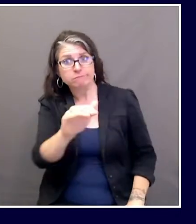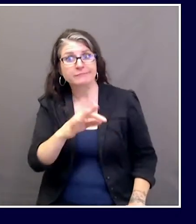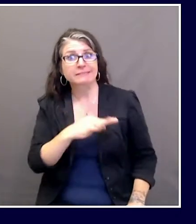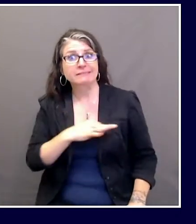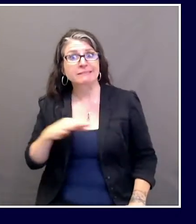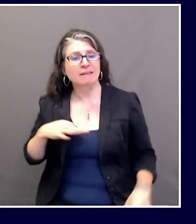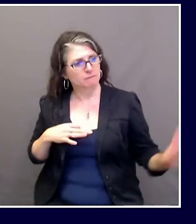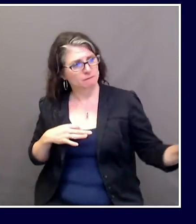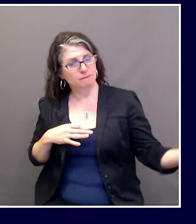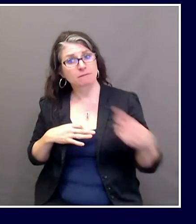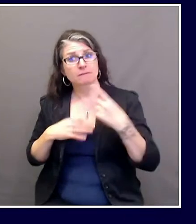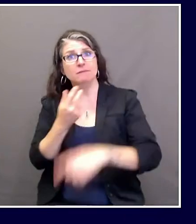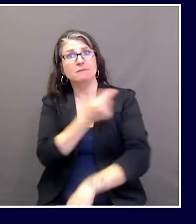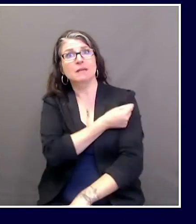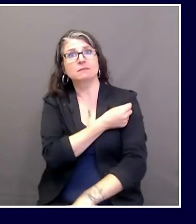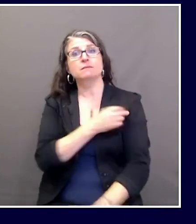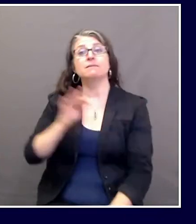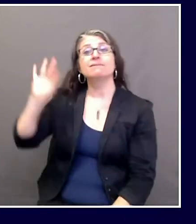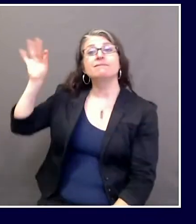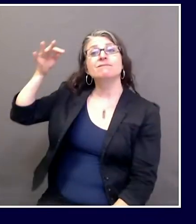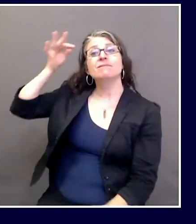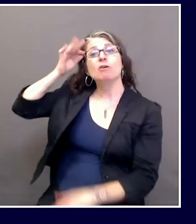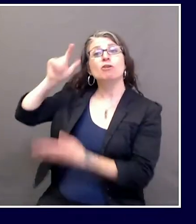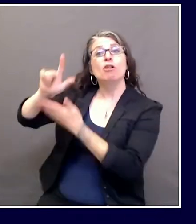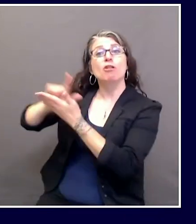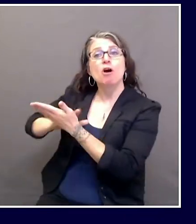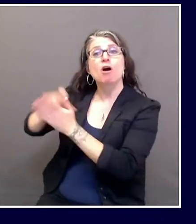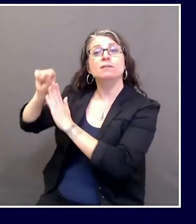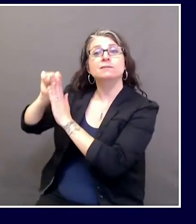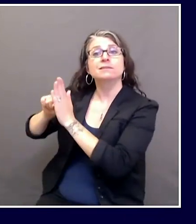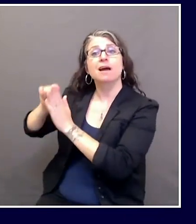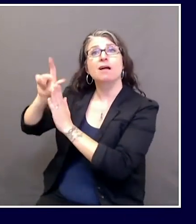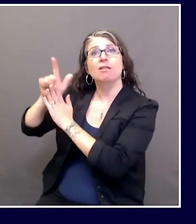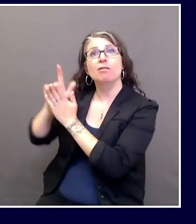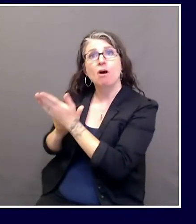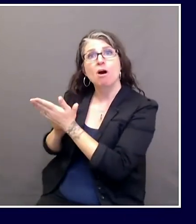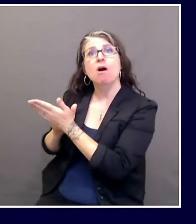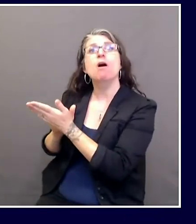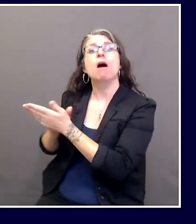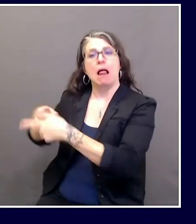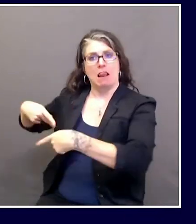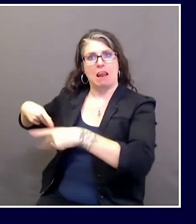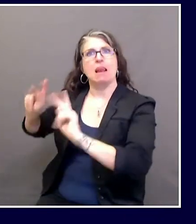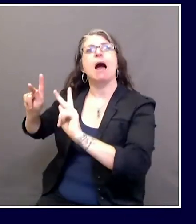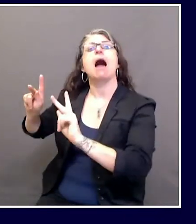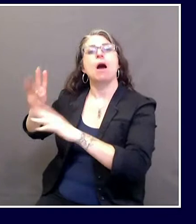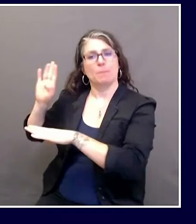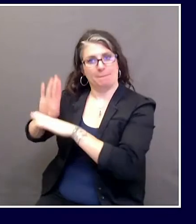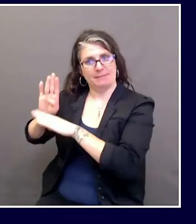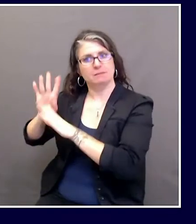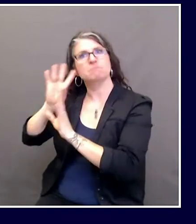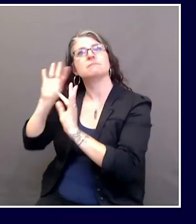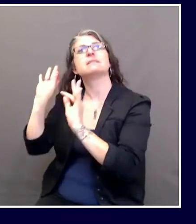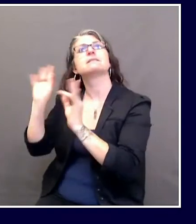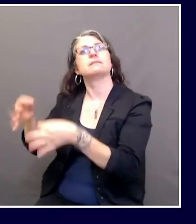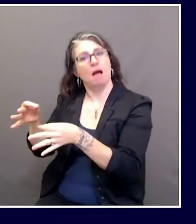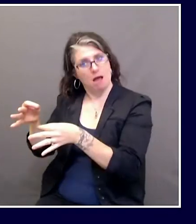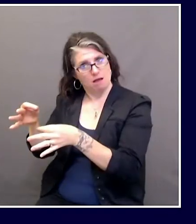and state law that does generally allow businesses and others to set terms for their